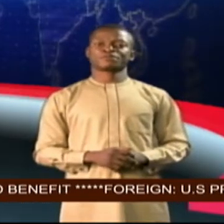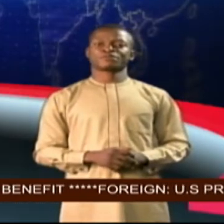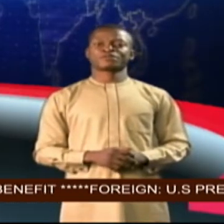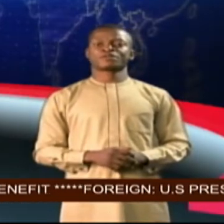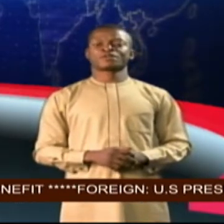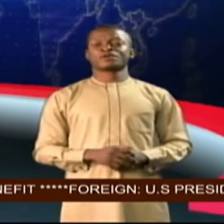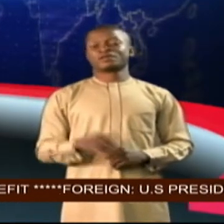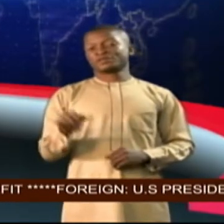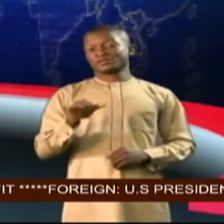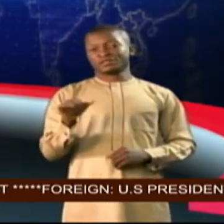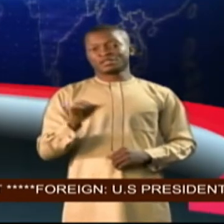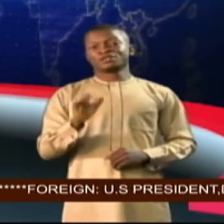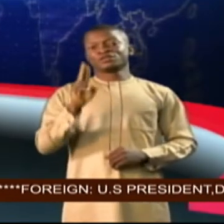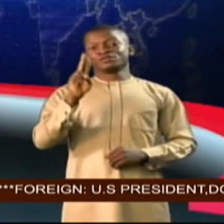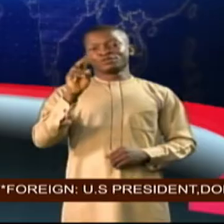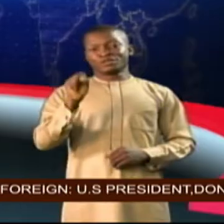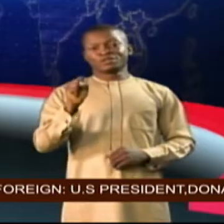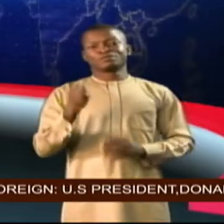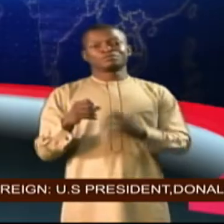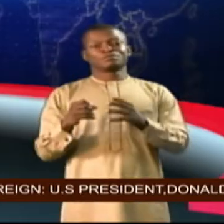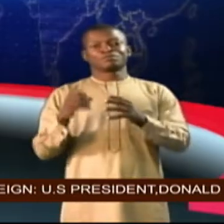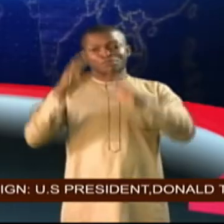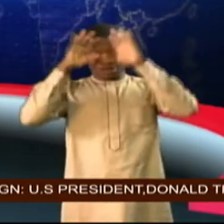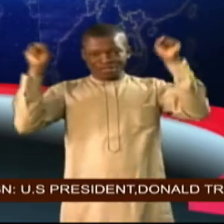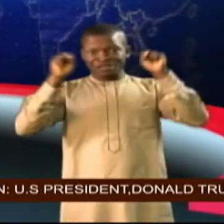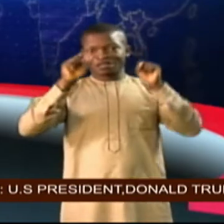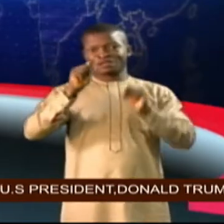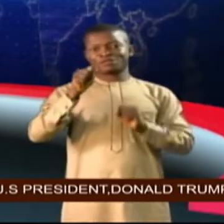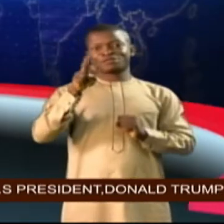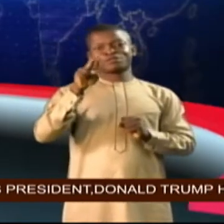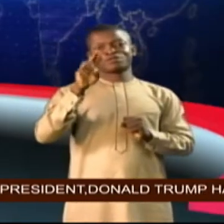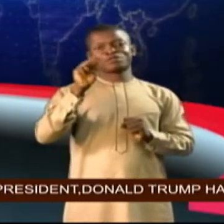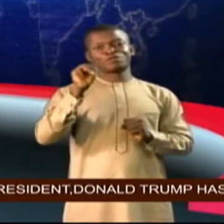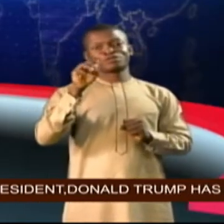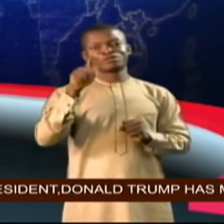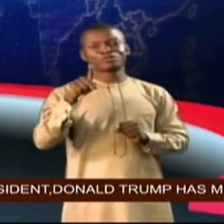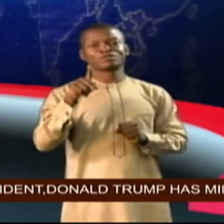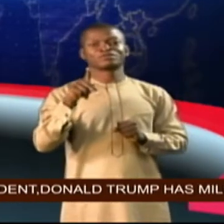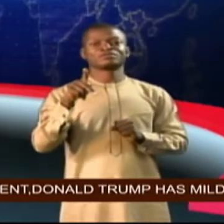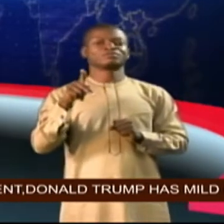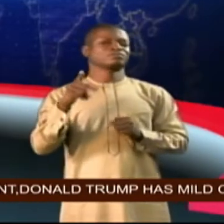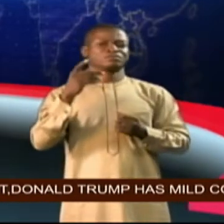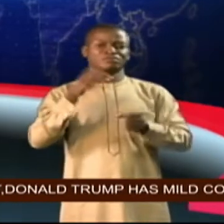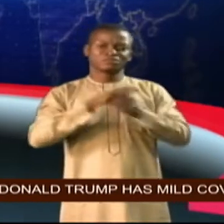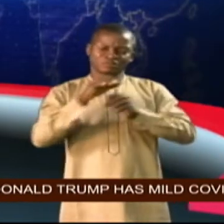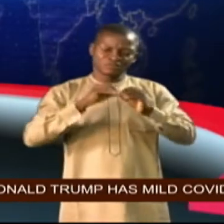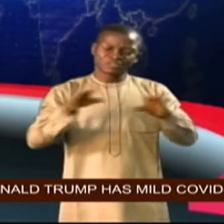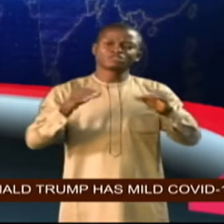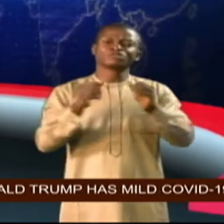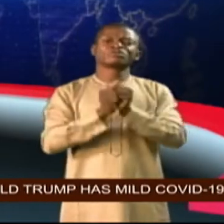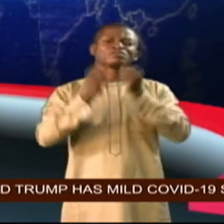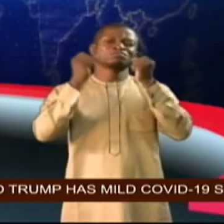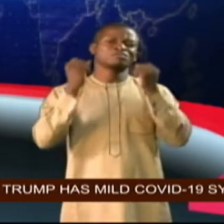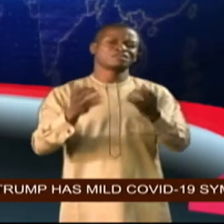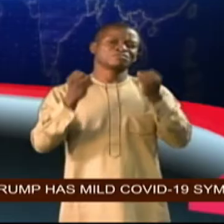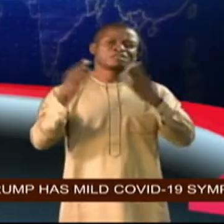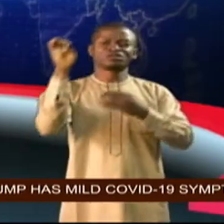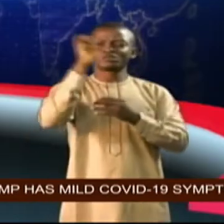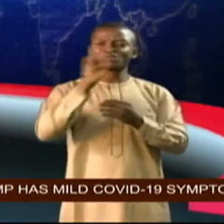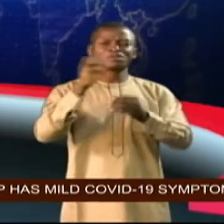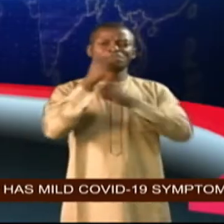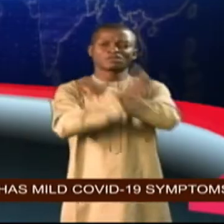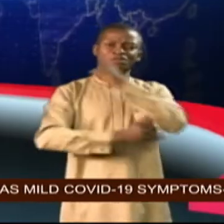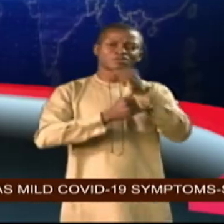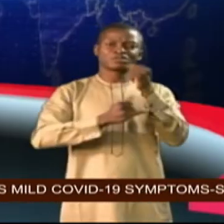And similarly, U.S. President Donald Trump tests positive for COVID-19 as several European countries see second